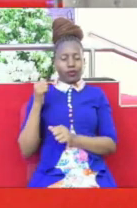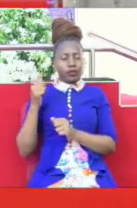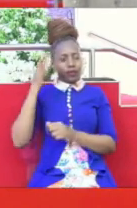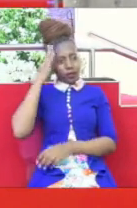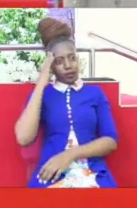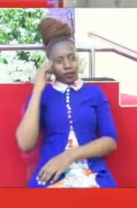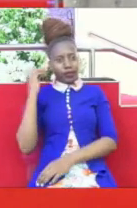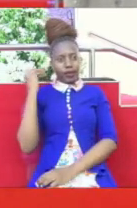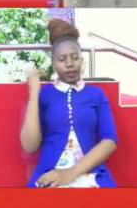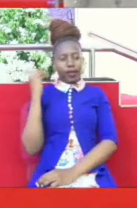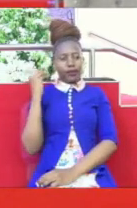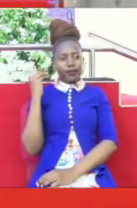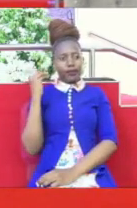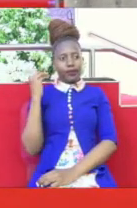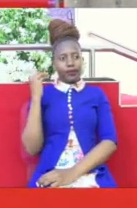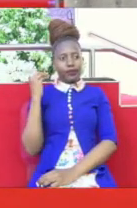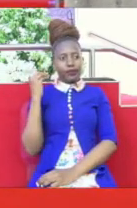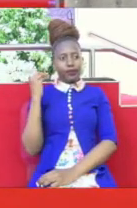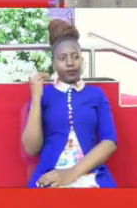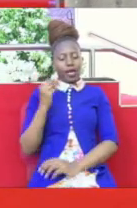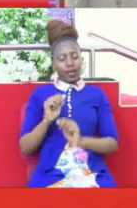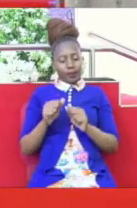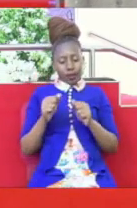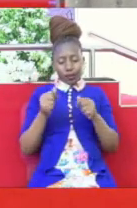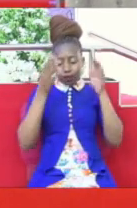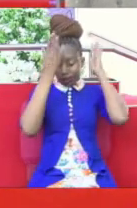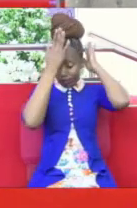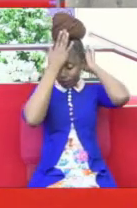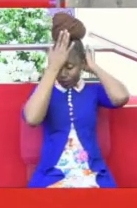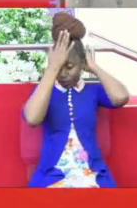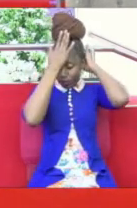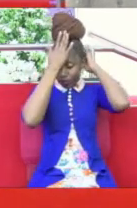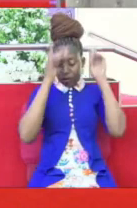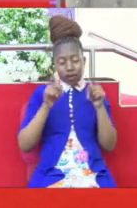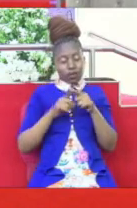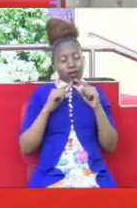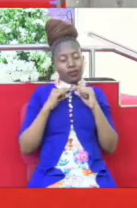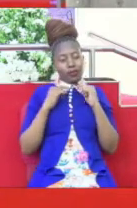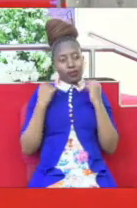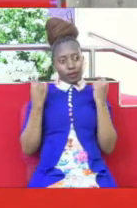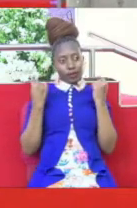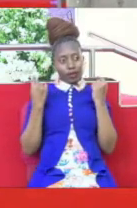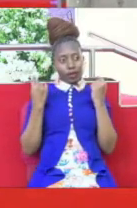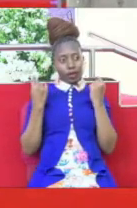and the pastor. Kuna uwezekano kwamba utawatoa askofu na mchungaji. and keep the Somali